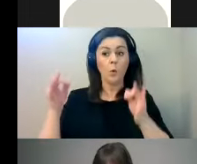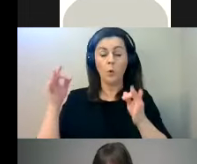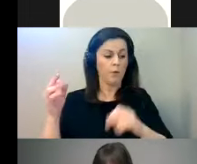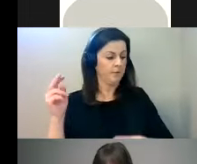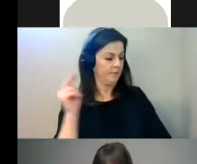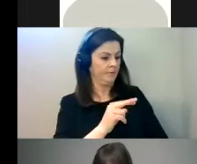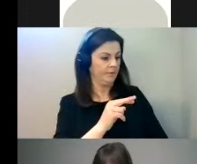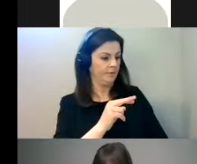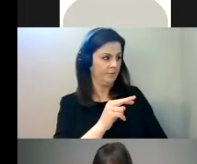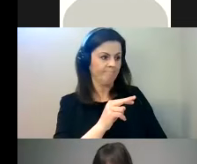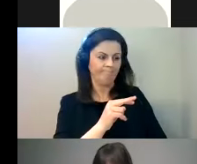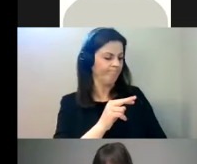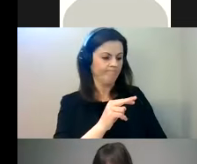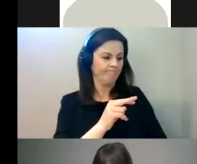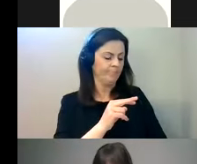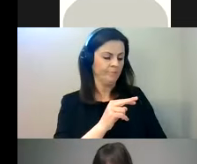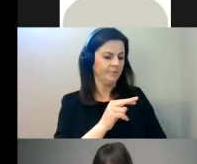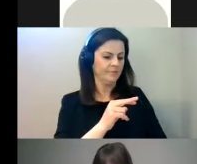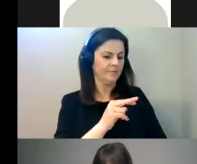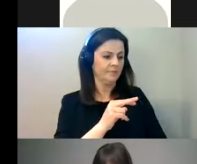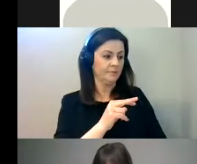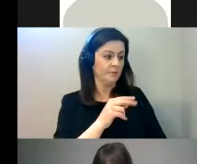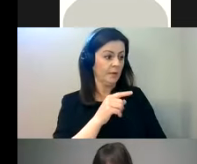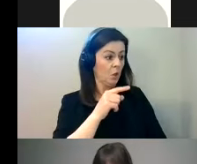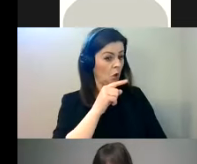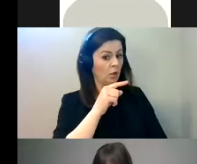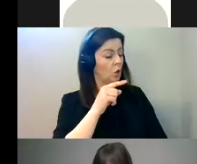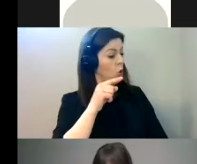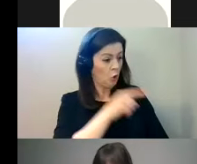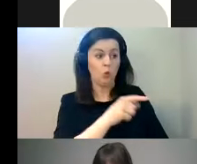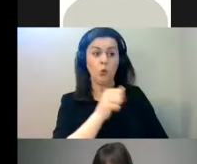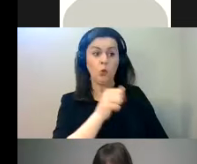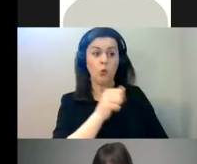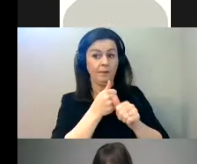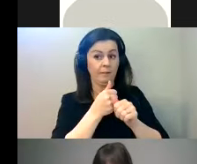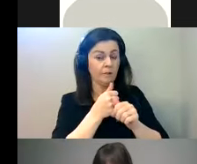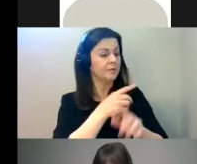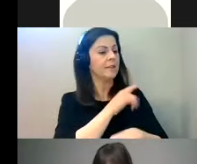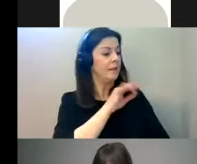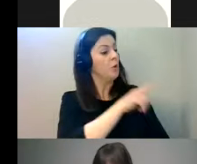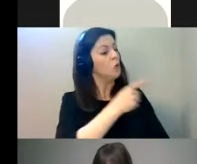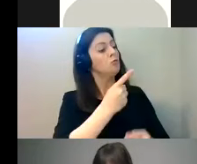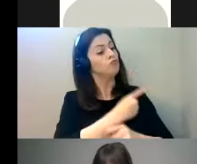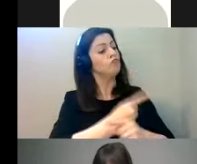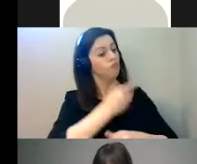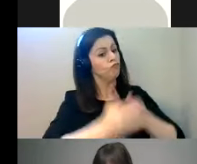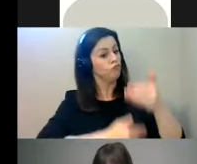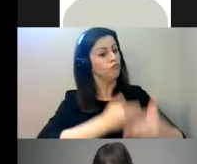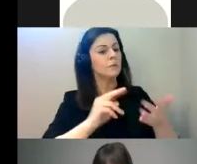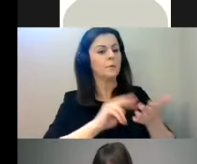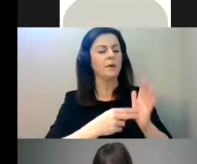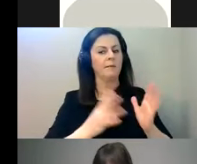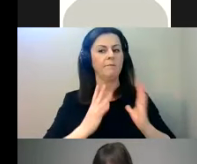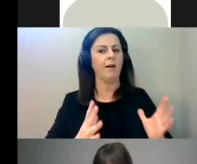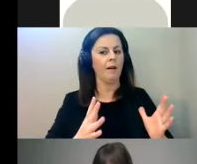person attesting has not exercised any improper or undue influence.